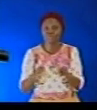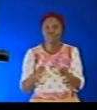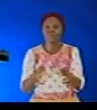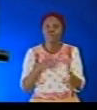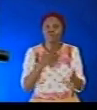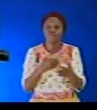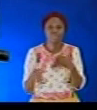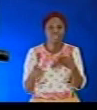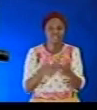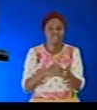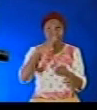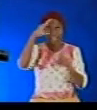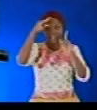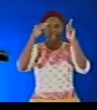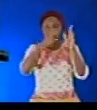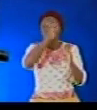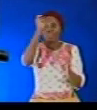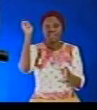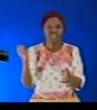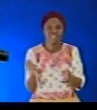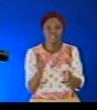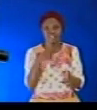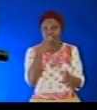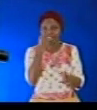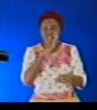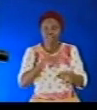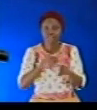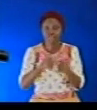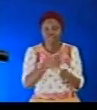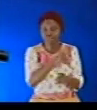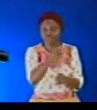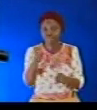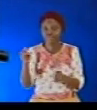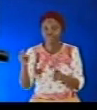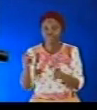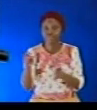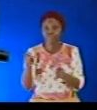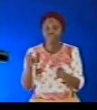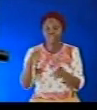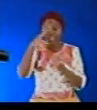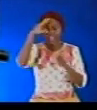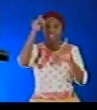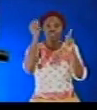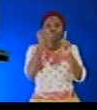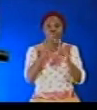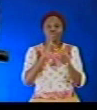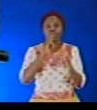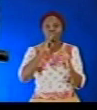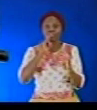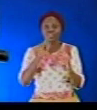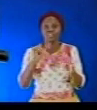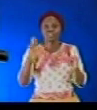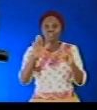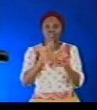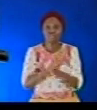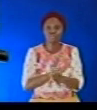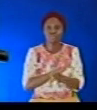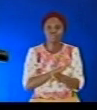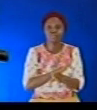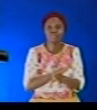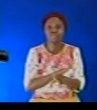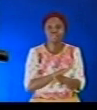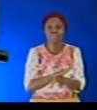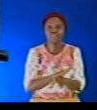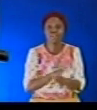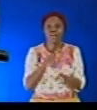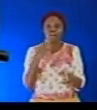his will whatsoever he saith unto you, his wealth fulfilled by example of